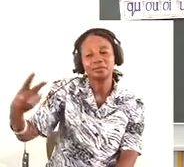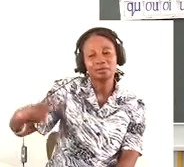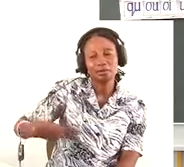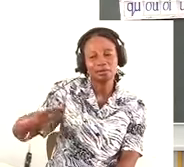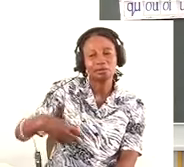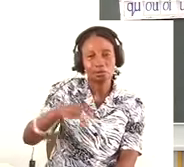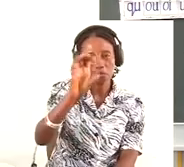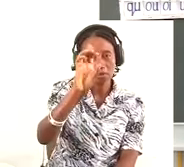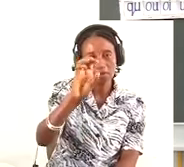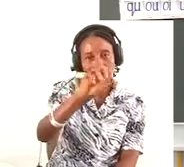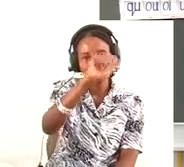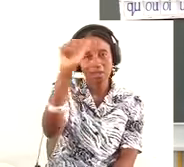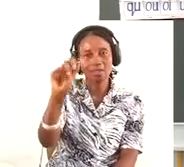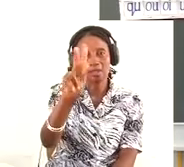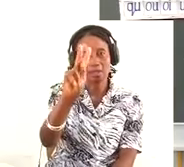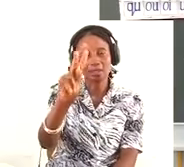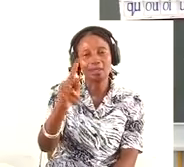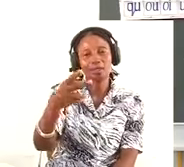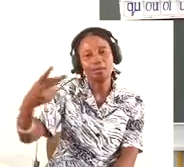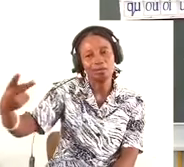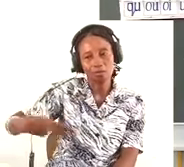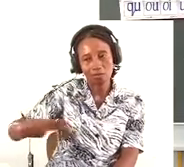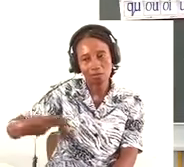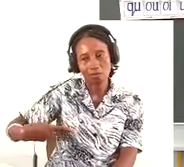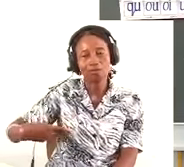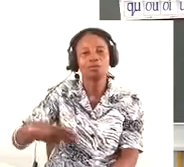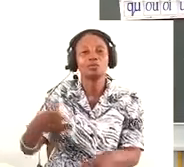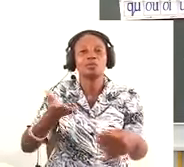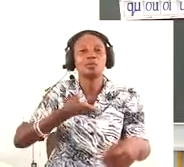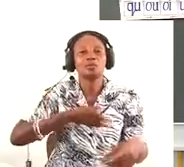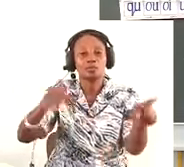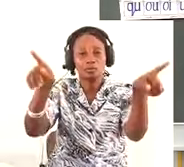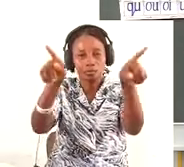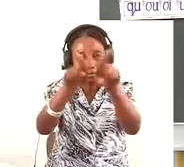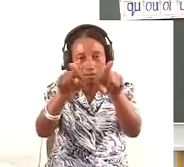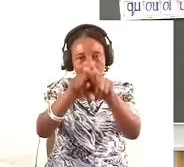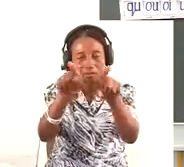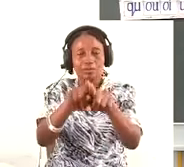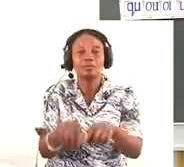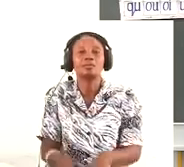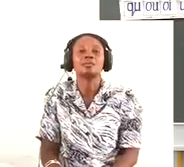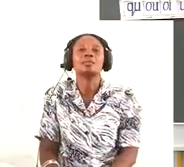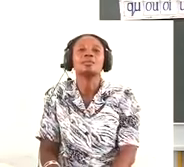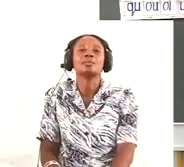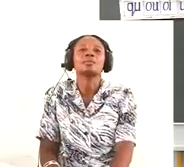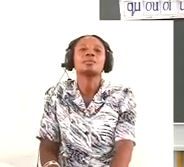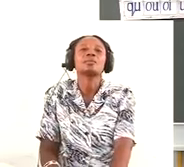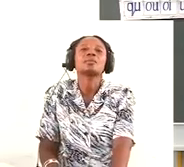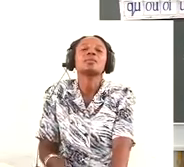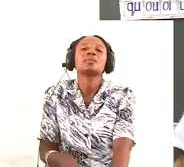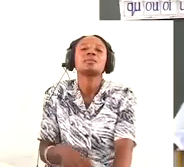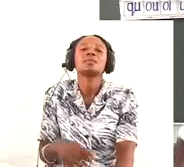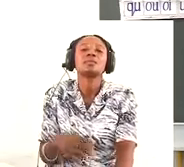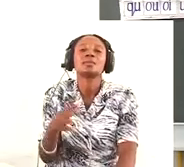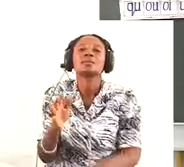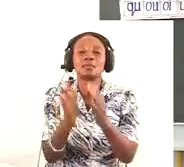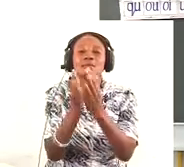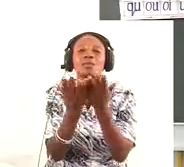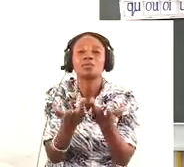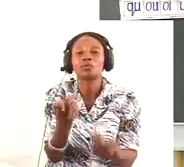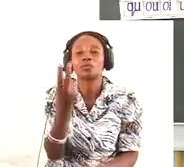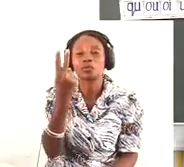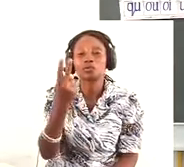Both has the same sound. And you have the E. These are the first two letter sounds in